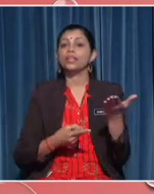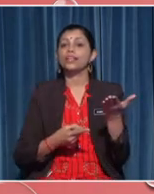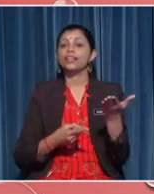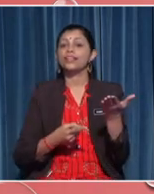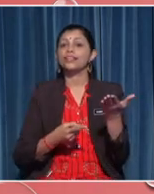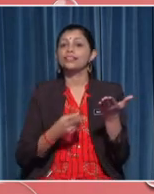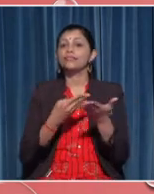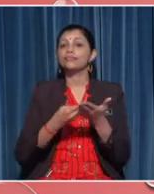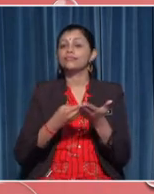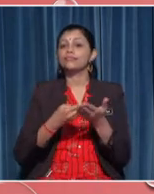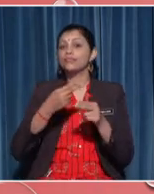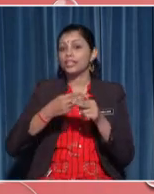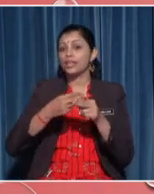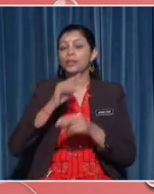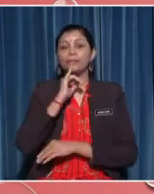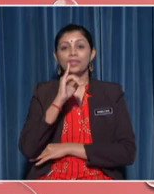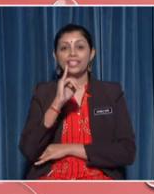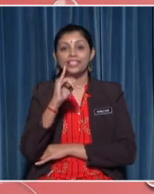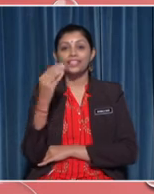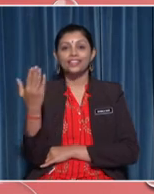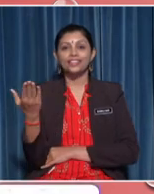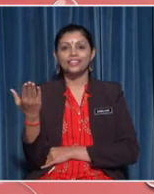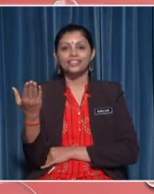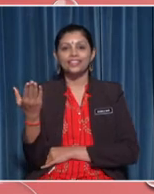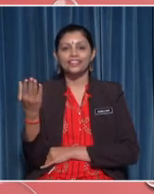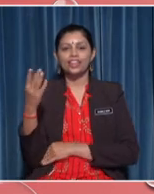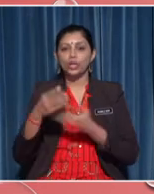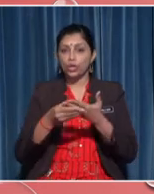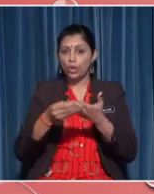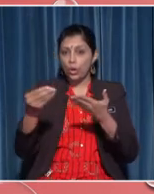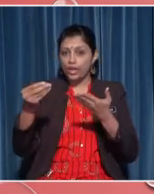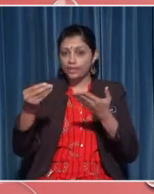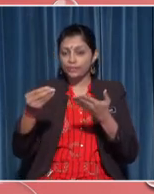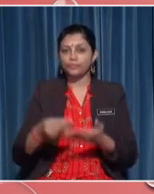Great, the answer is dollar.